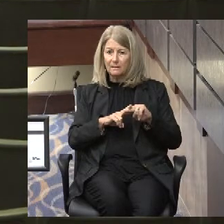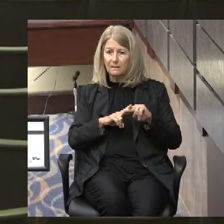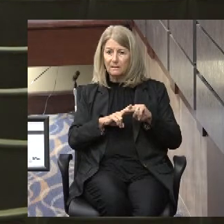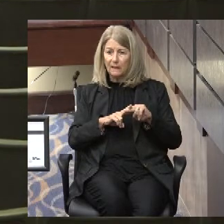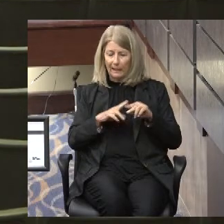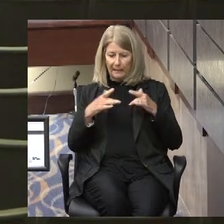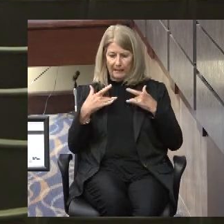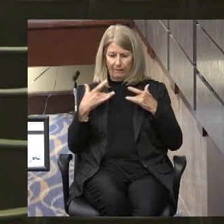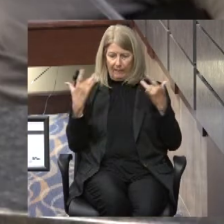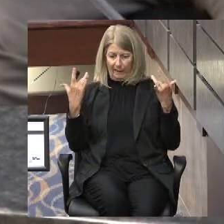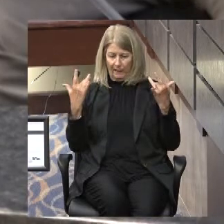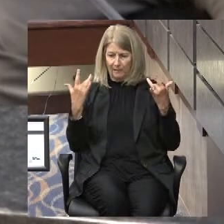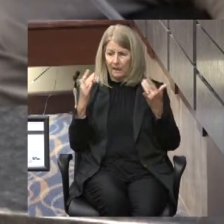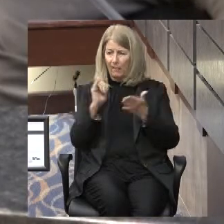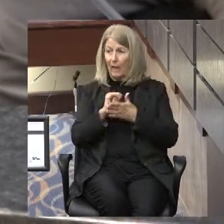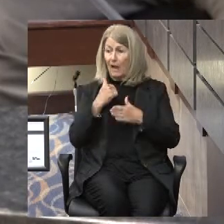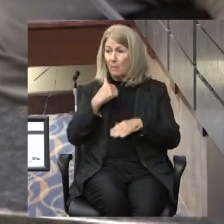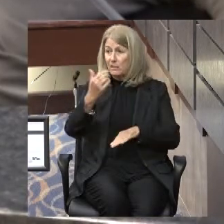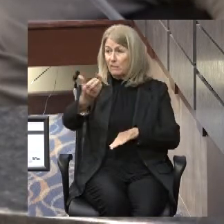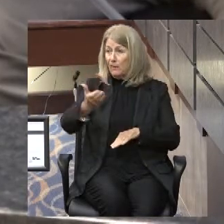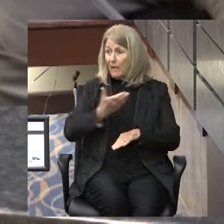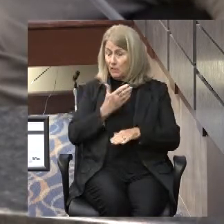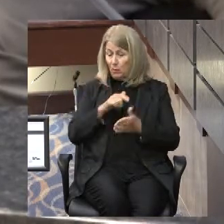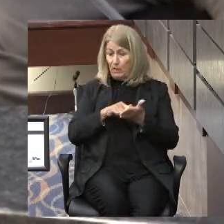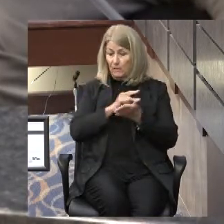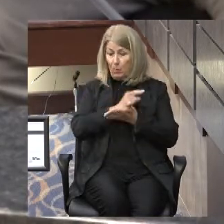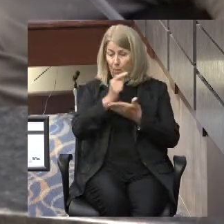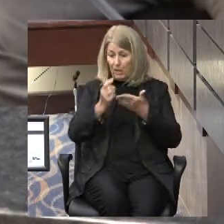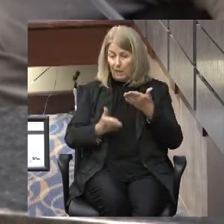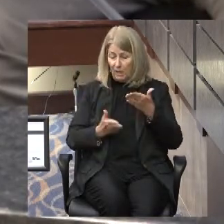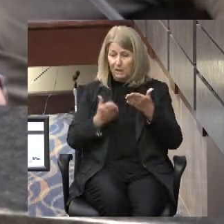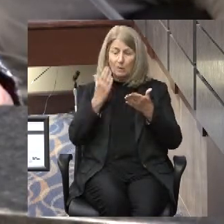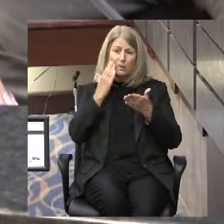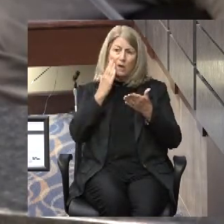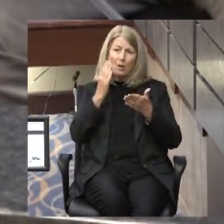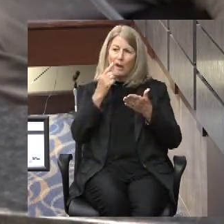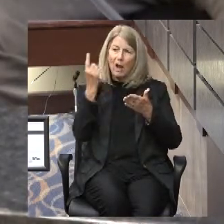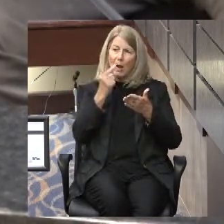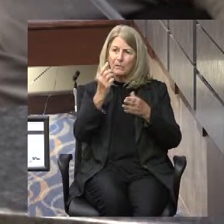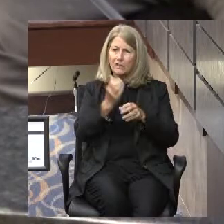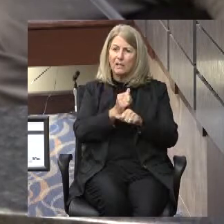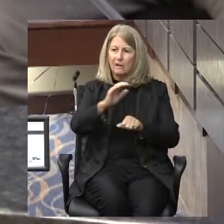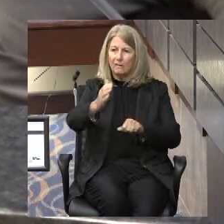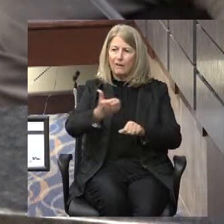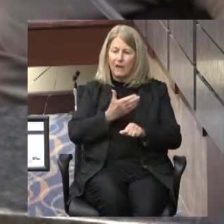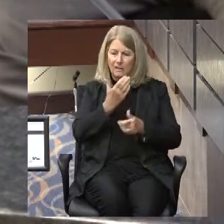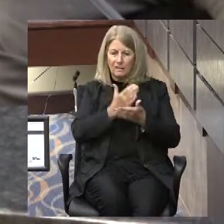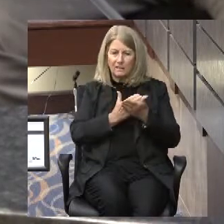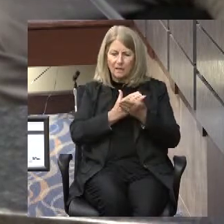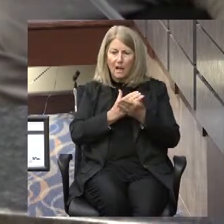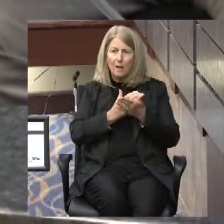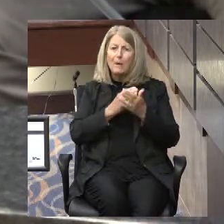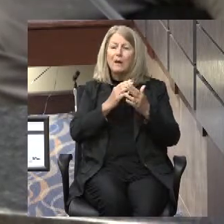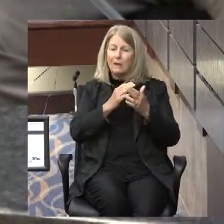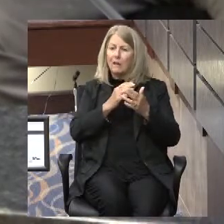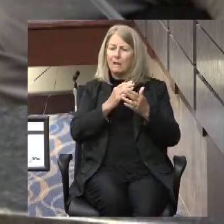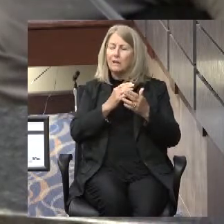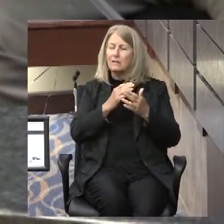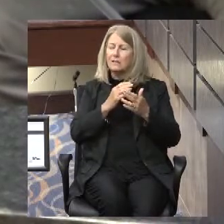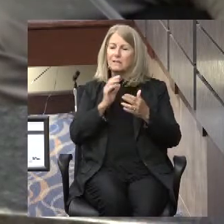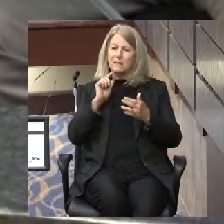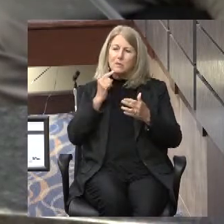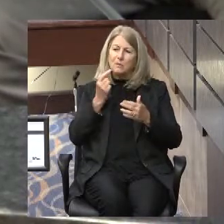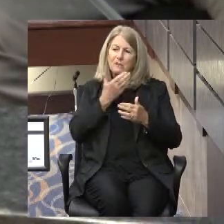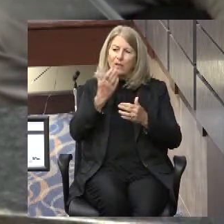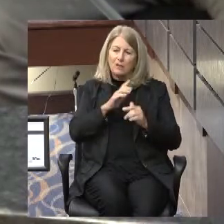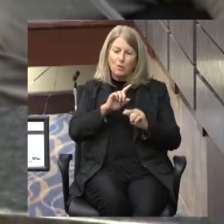event that I was invited to this weekend. You know, we always get invited to some kind of serious things to go to, and,